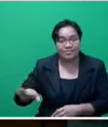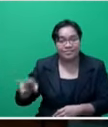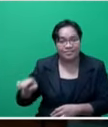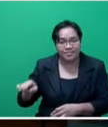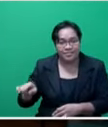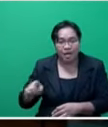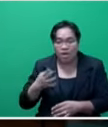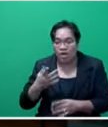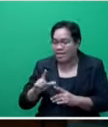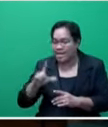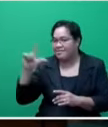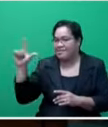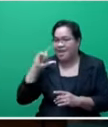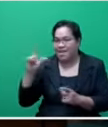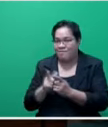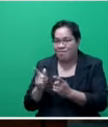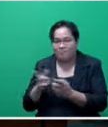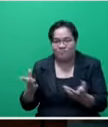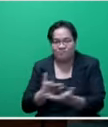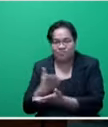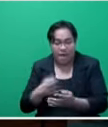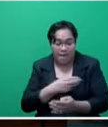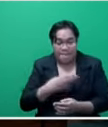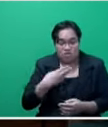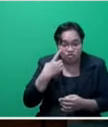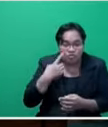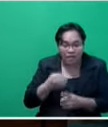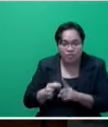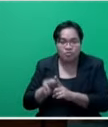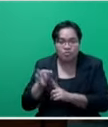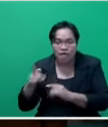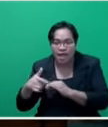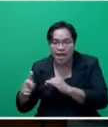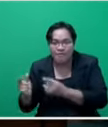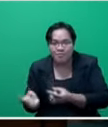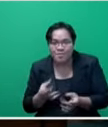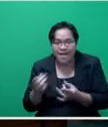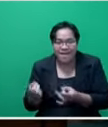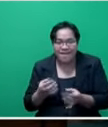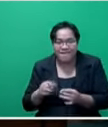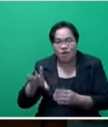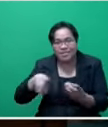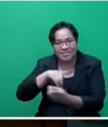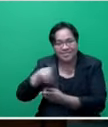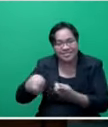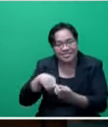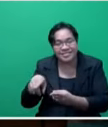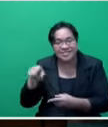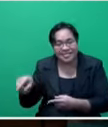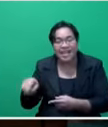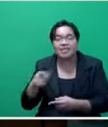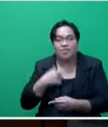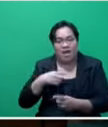was conducted yesterday. The Ministry is doing its best to improve in level of preparedness for disaster, and this is one